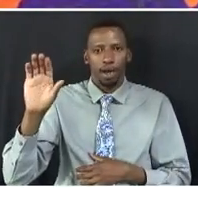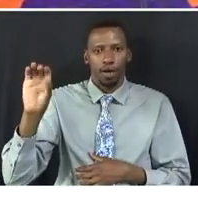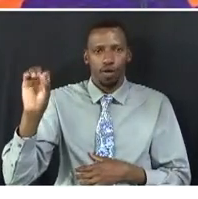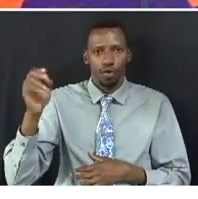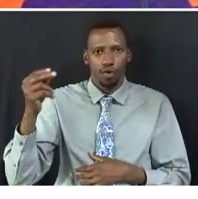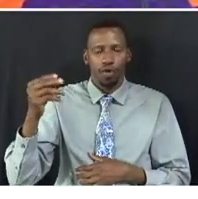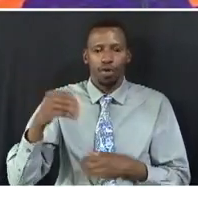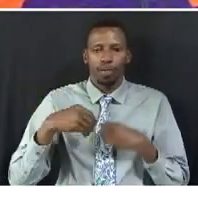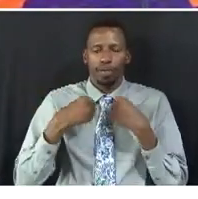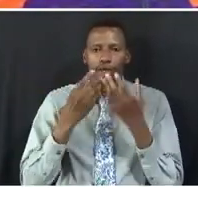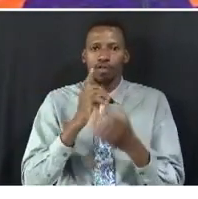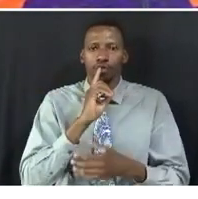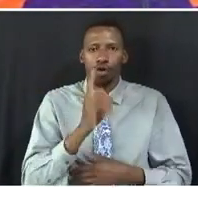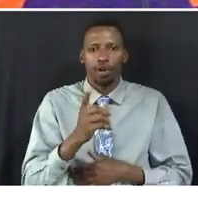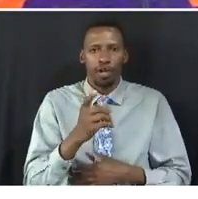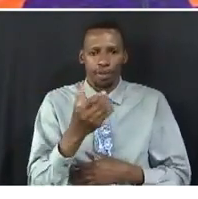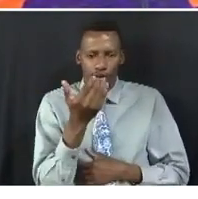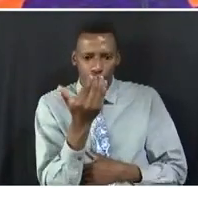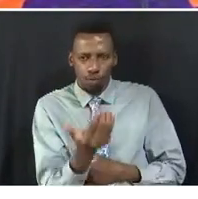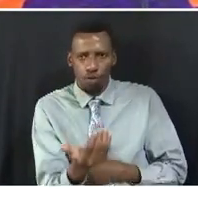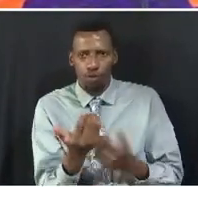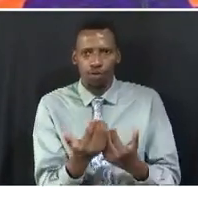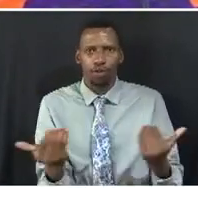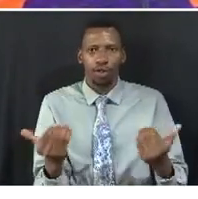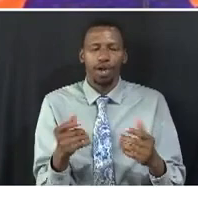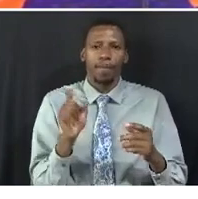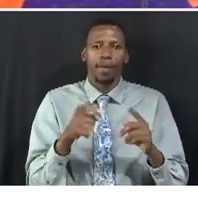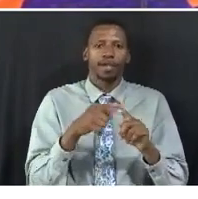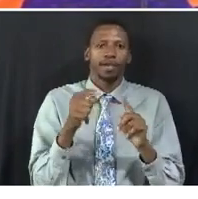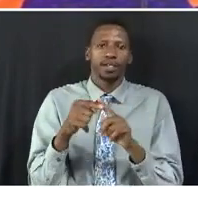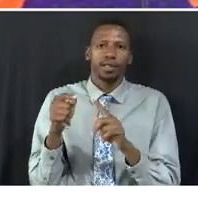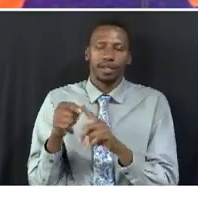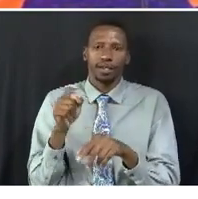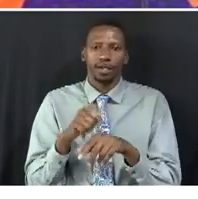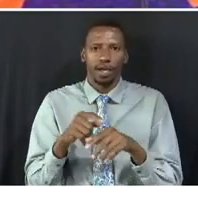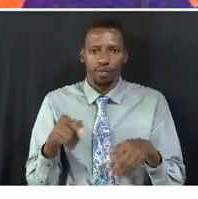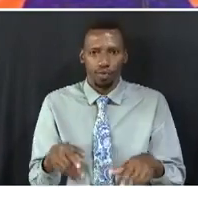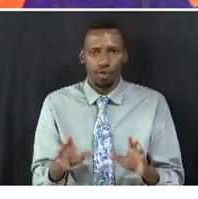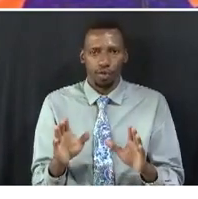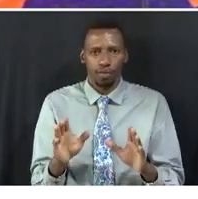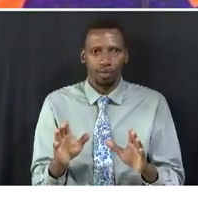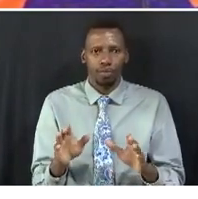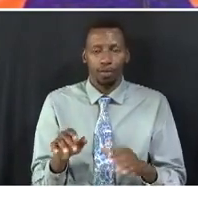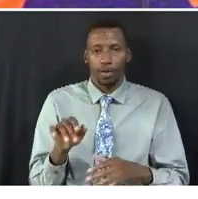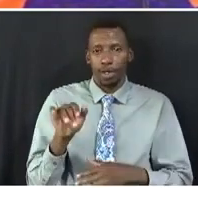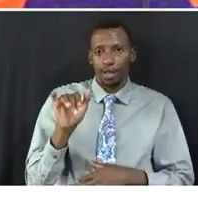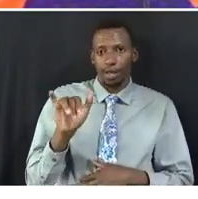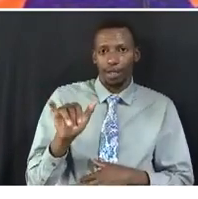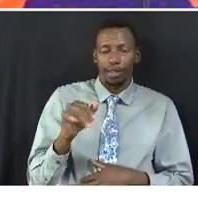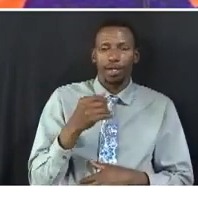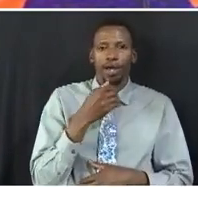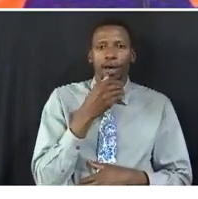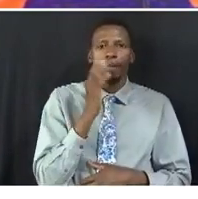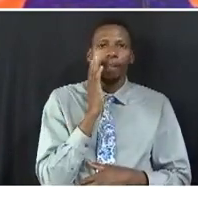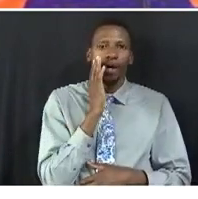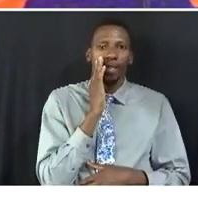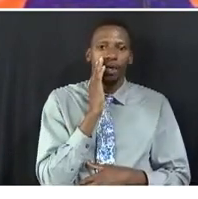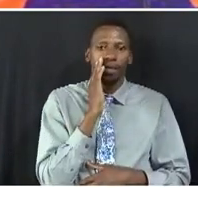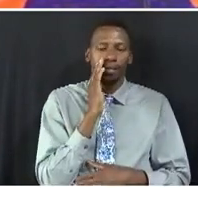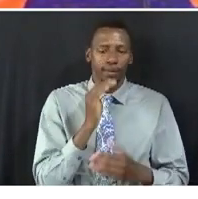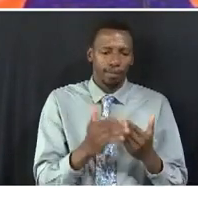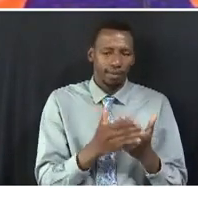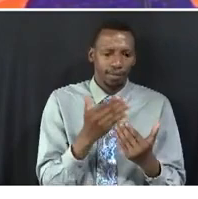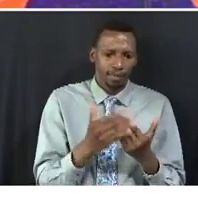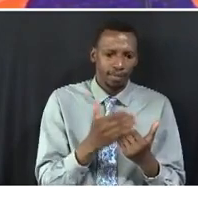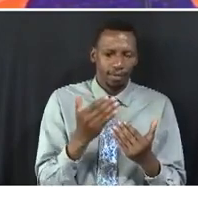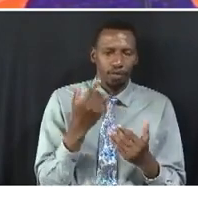that little children should be killed, those ones born by the Hebrew women, that Hebrew mother kept the